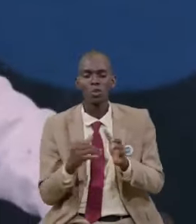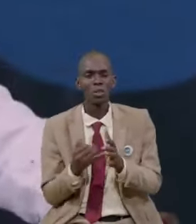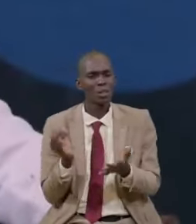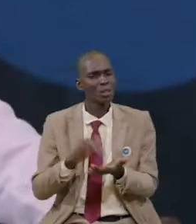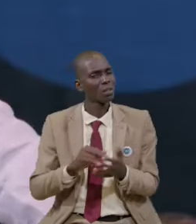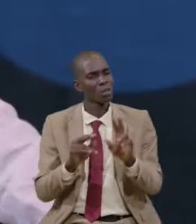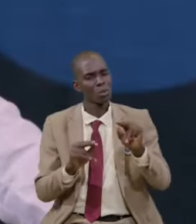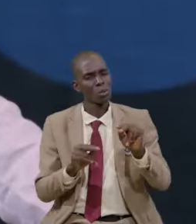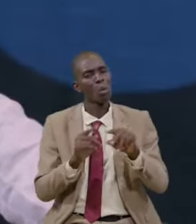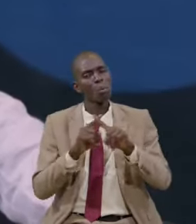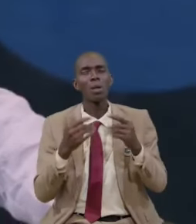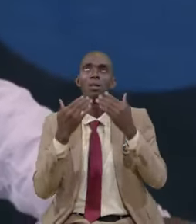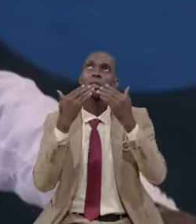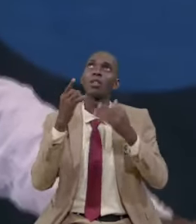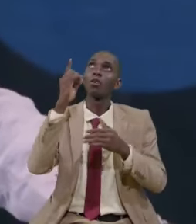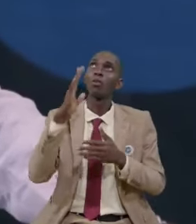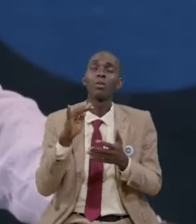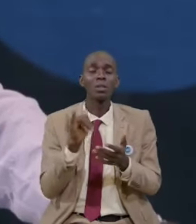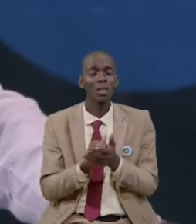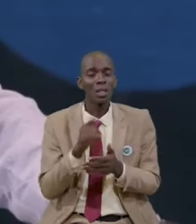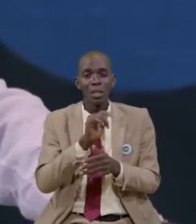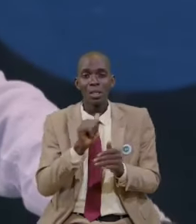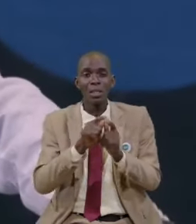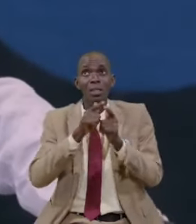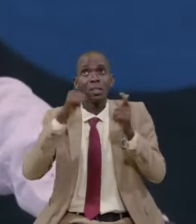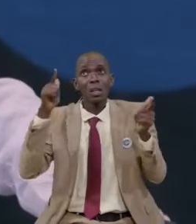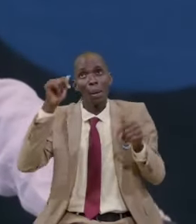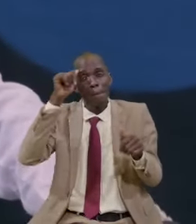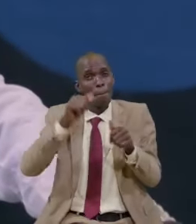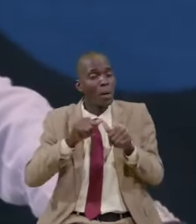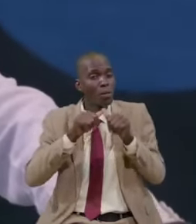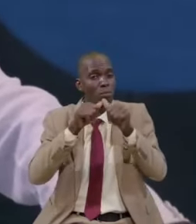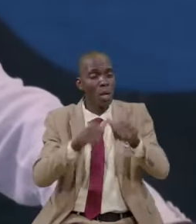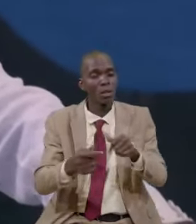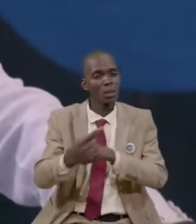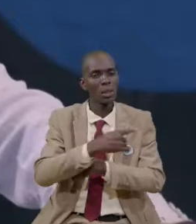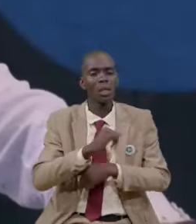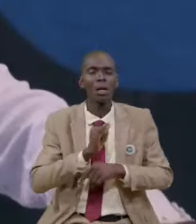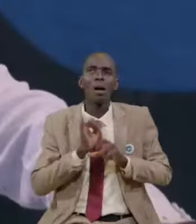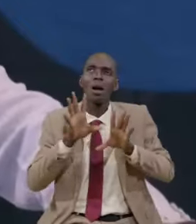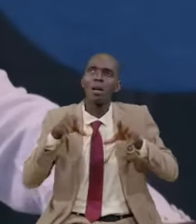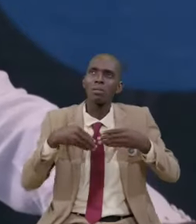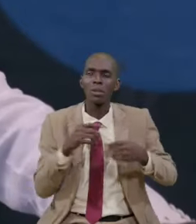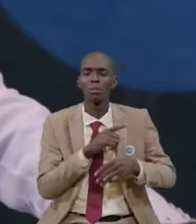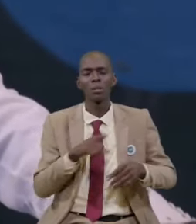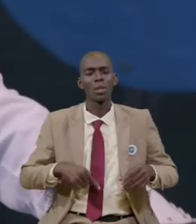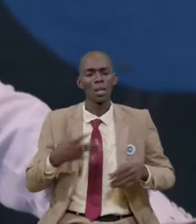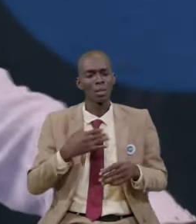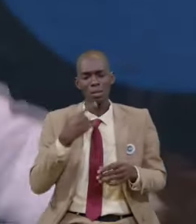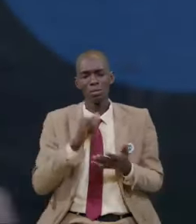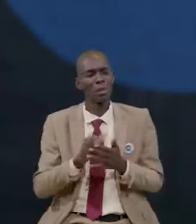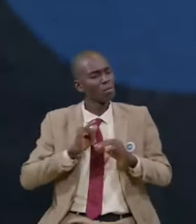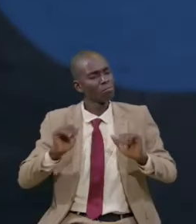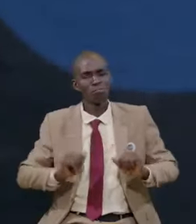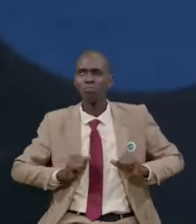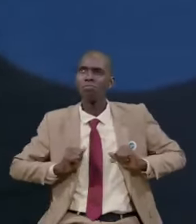memorable day, I came before the Lord and I said, enough of those evil things.